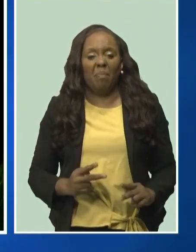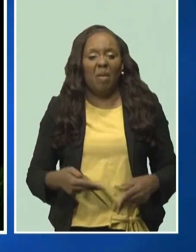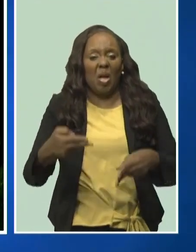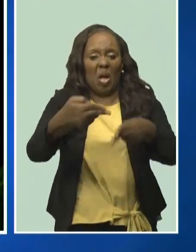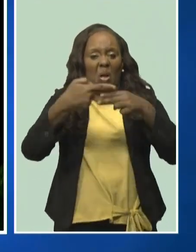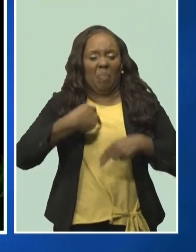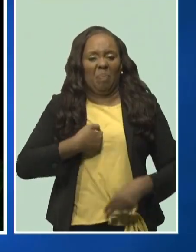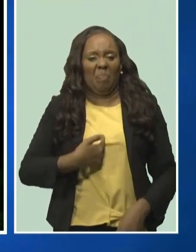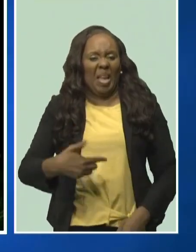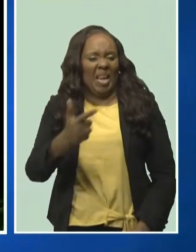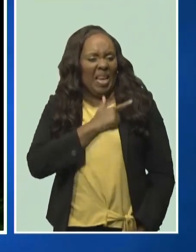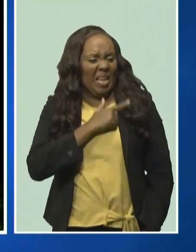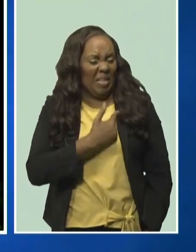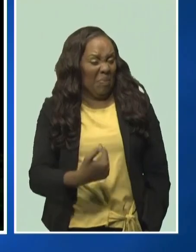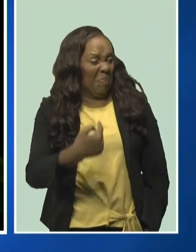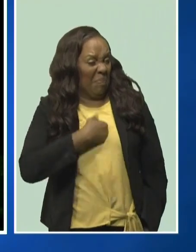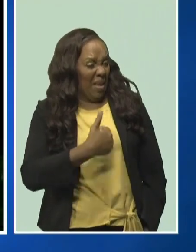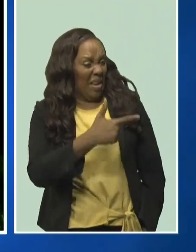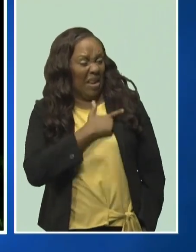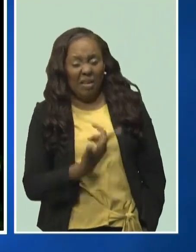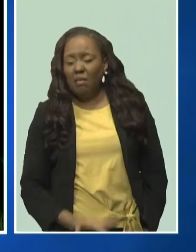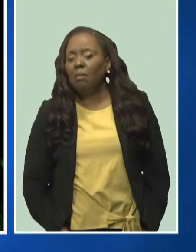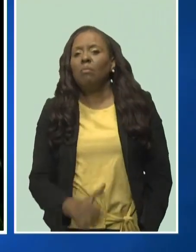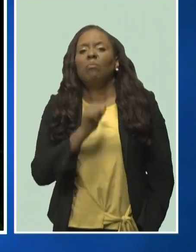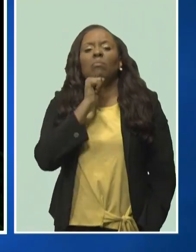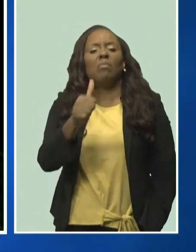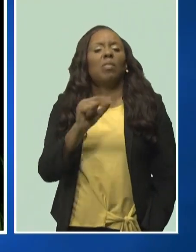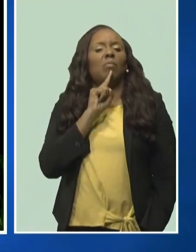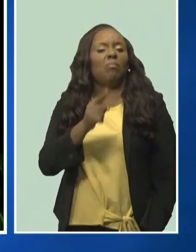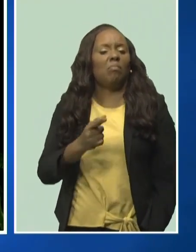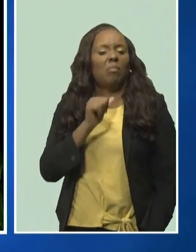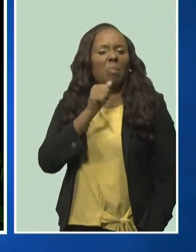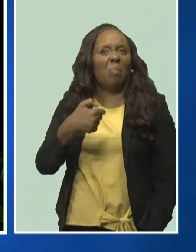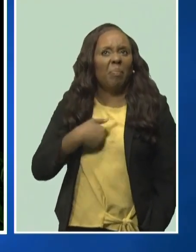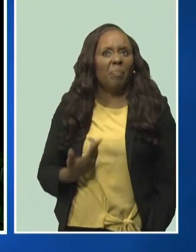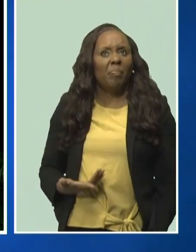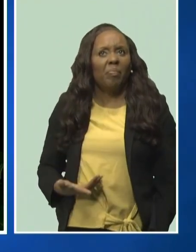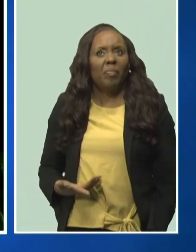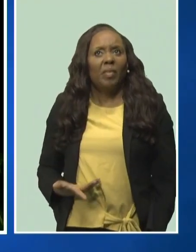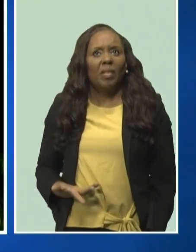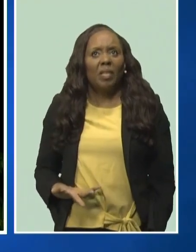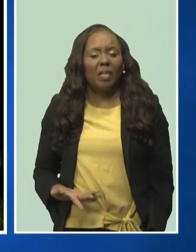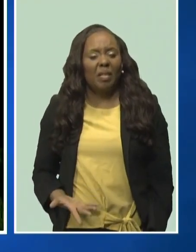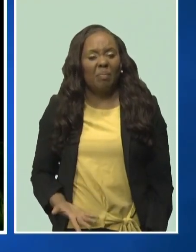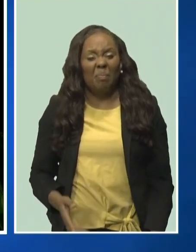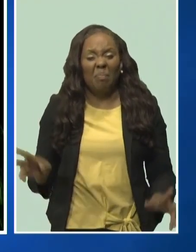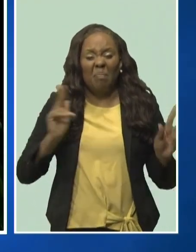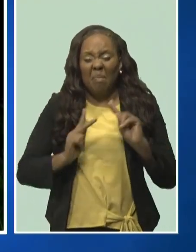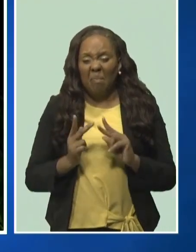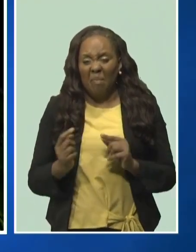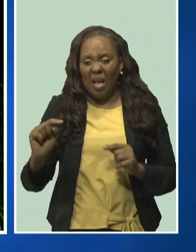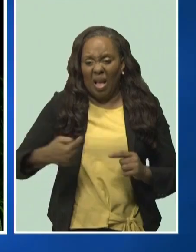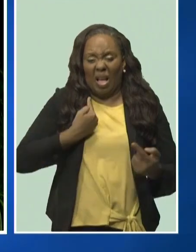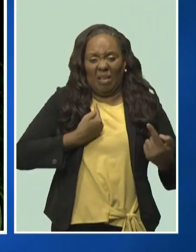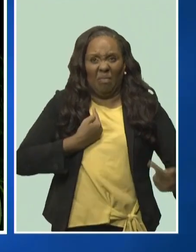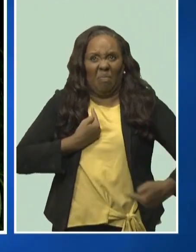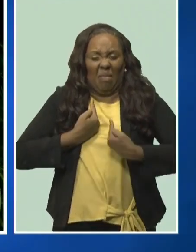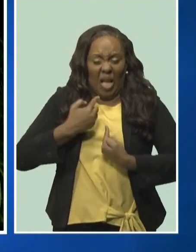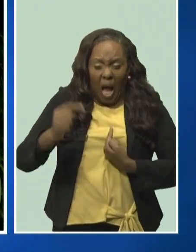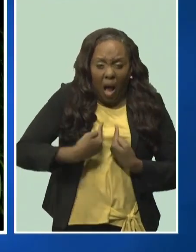lazy, but that is so far from my reality. Hearing such mean things